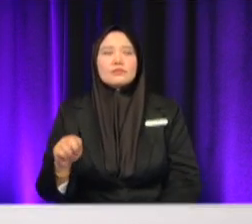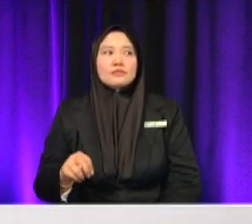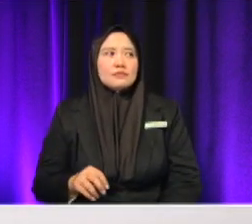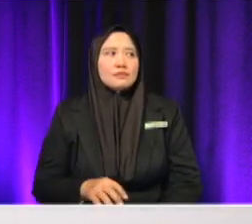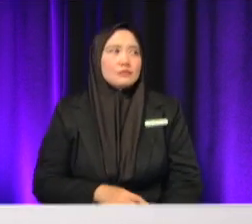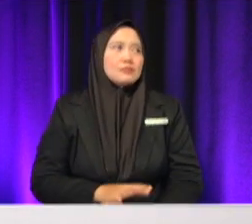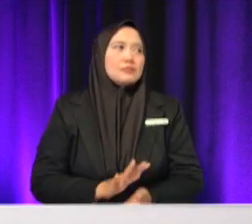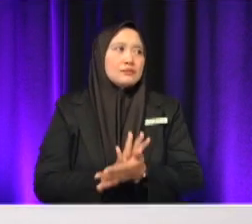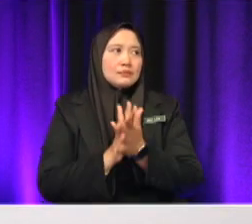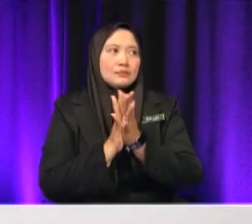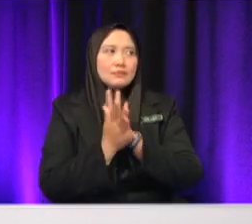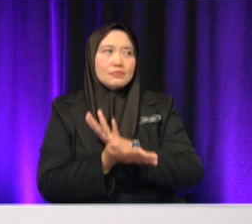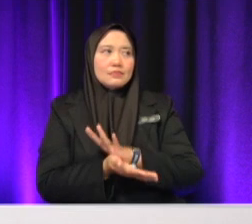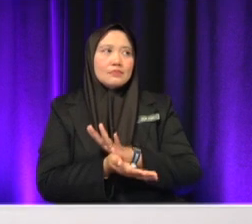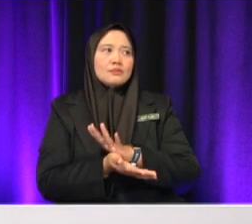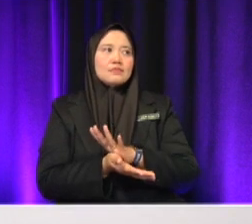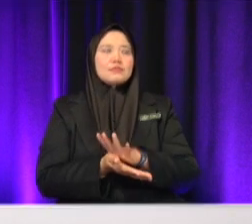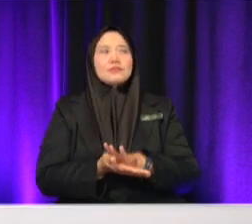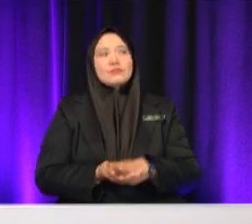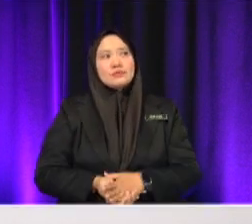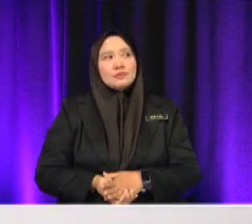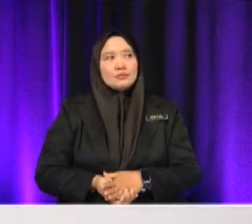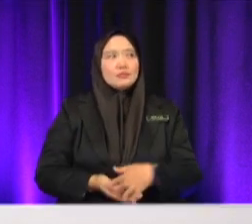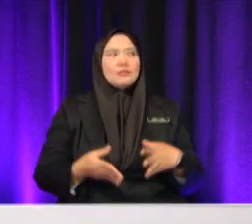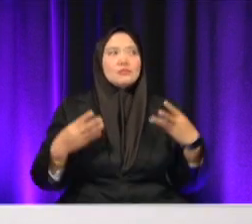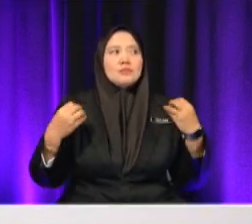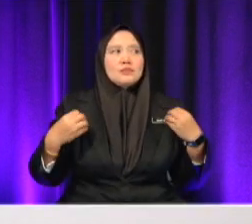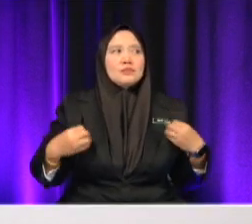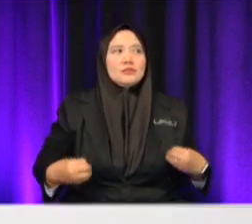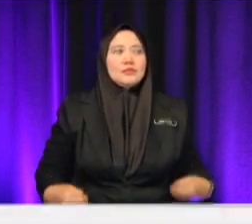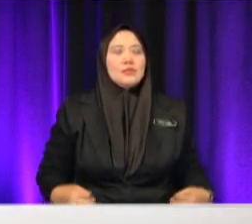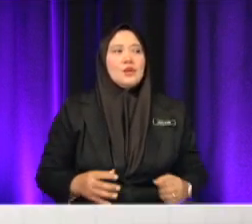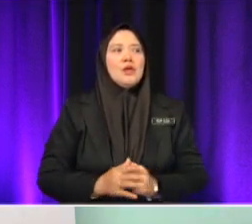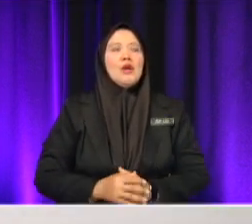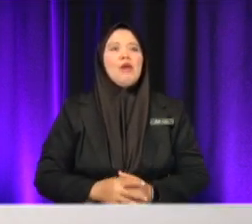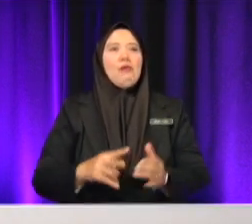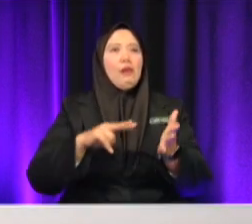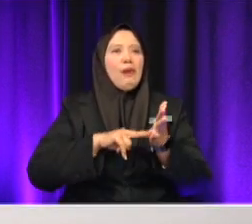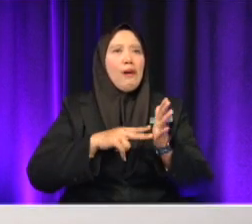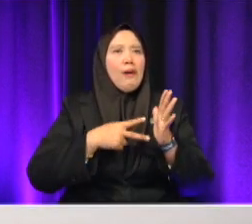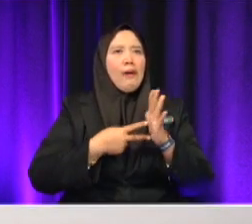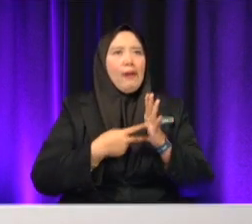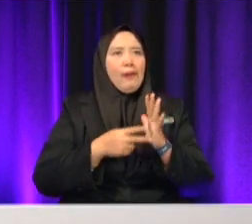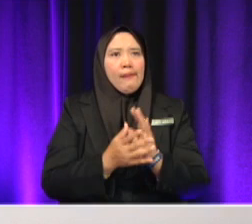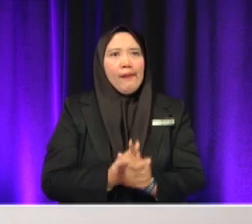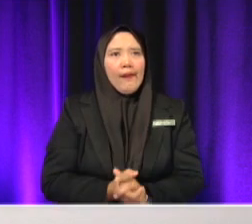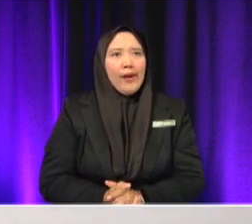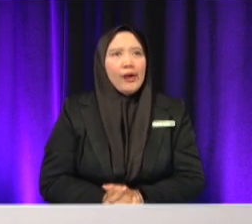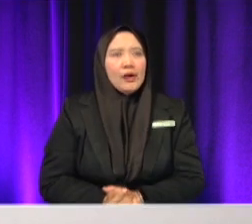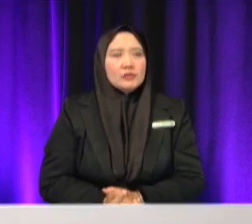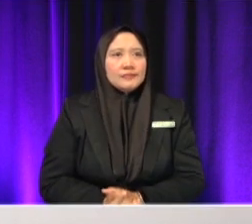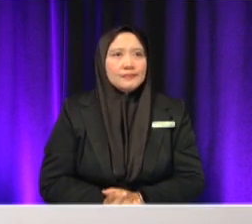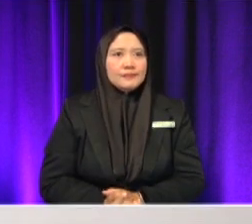out as? Organization. Okay, what does it mean? I believe it means